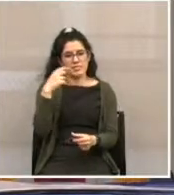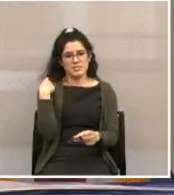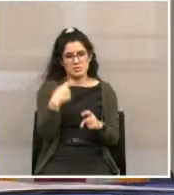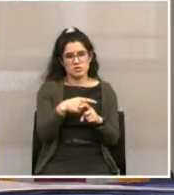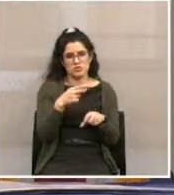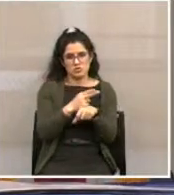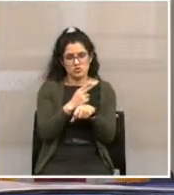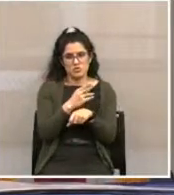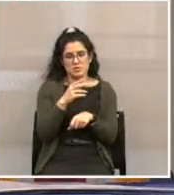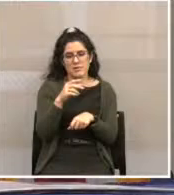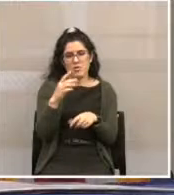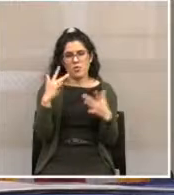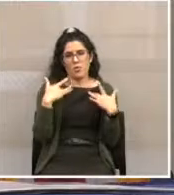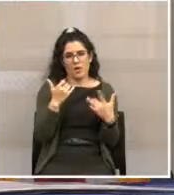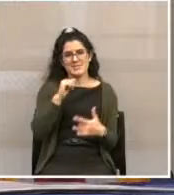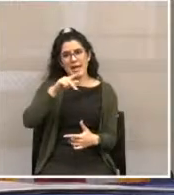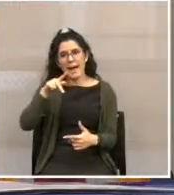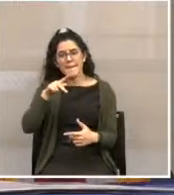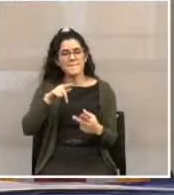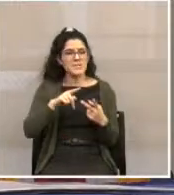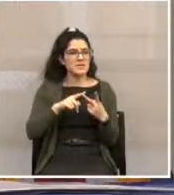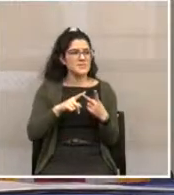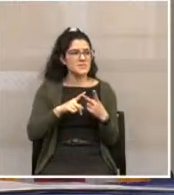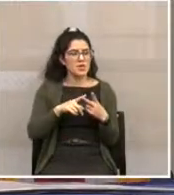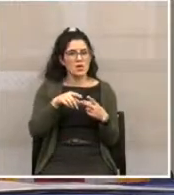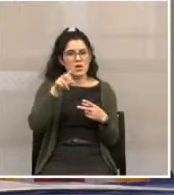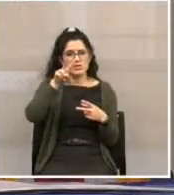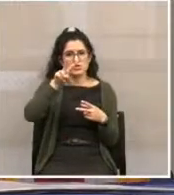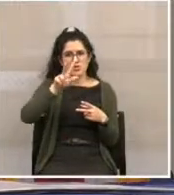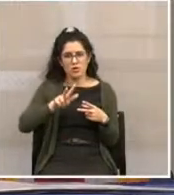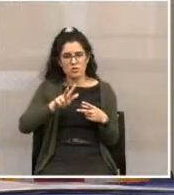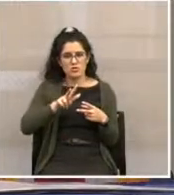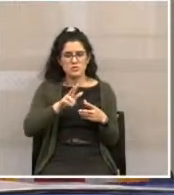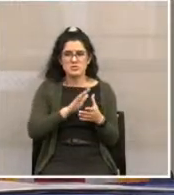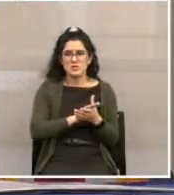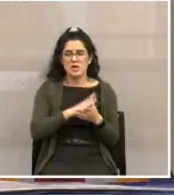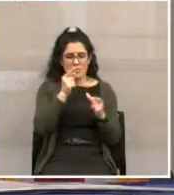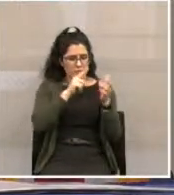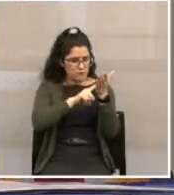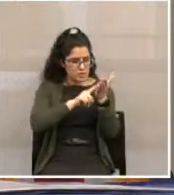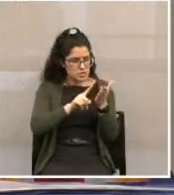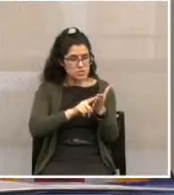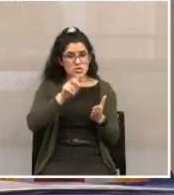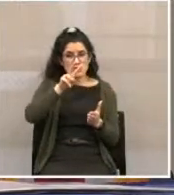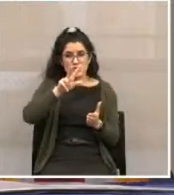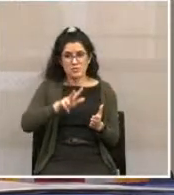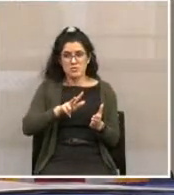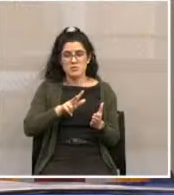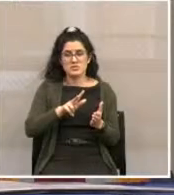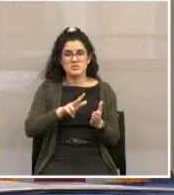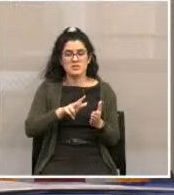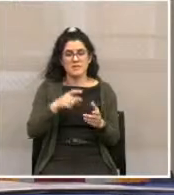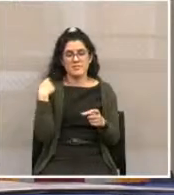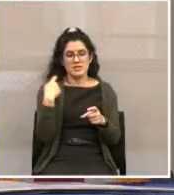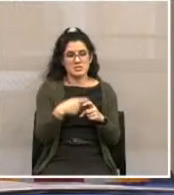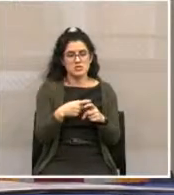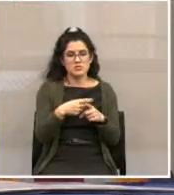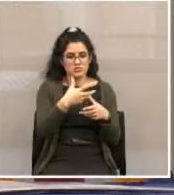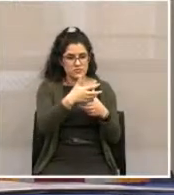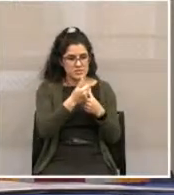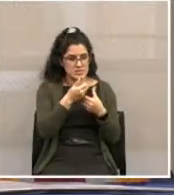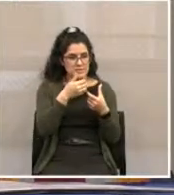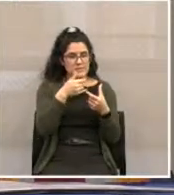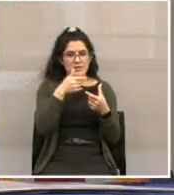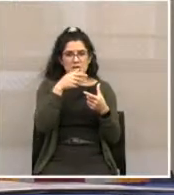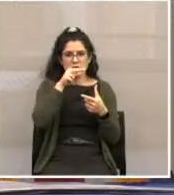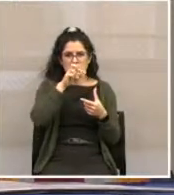and two-thirds, according to research by Equus Labs, two-thirds of Latinos use YouTube to receive information,